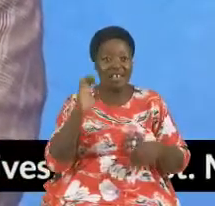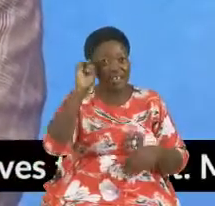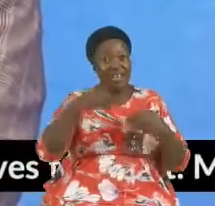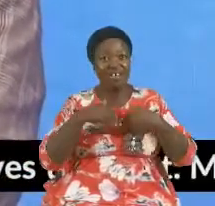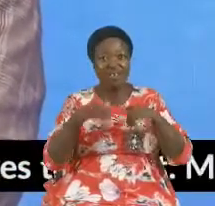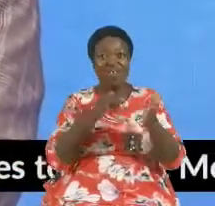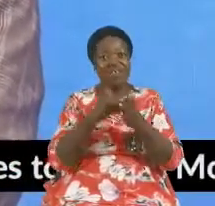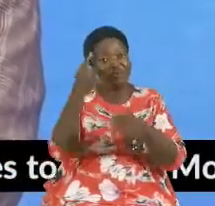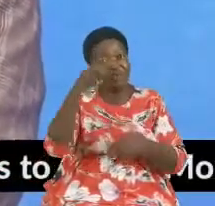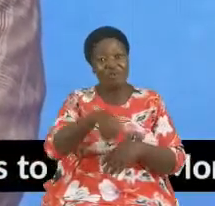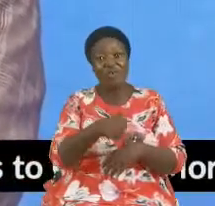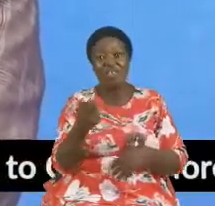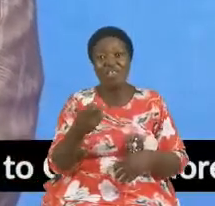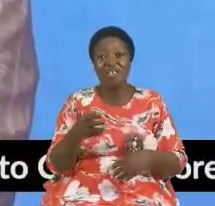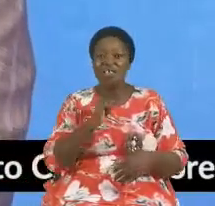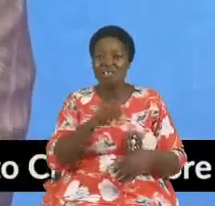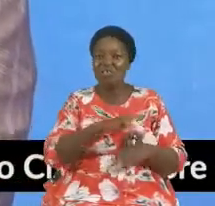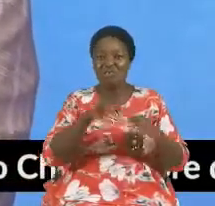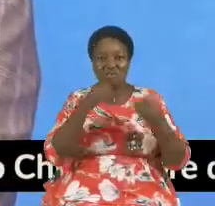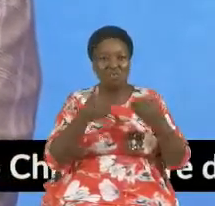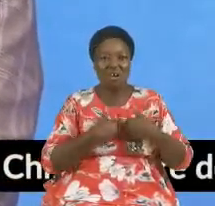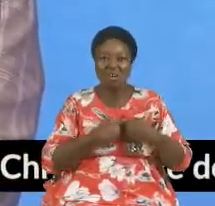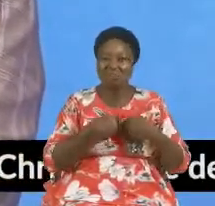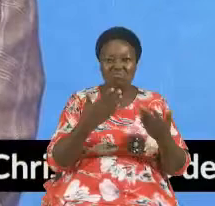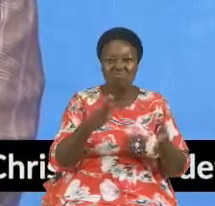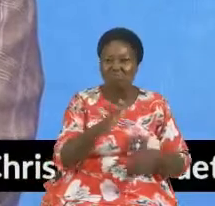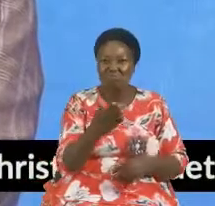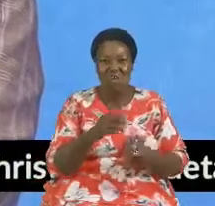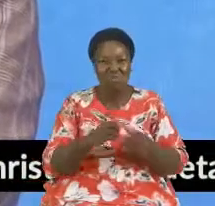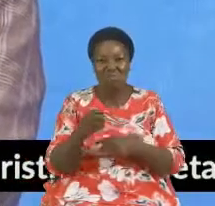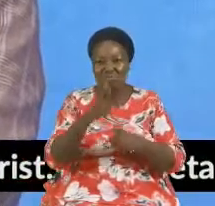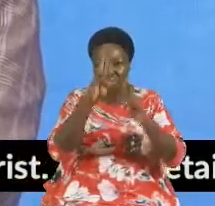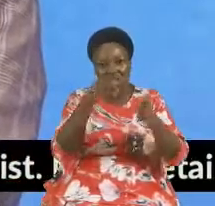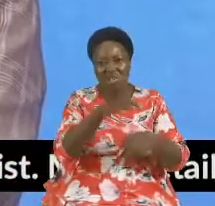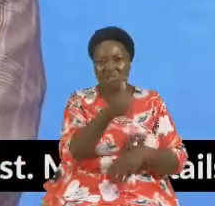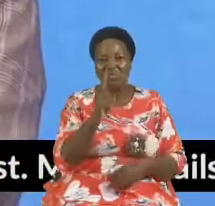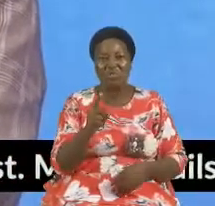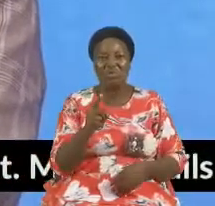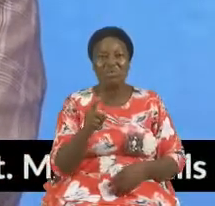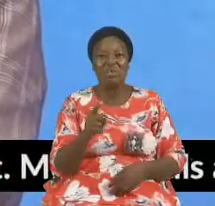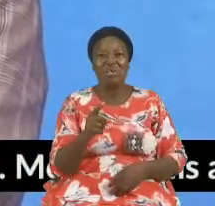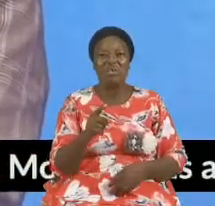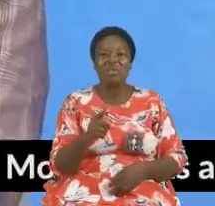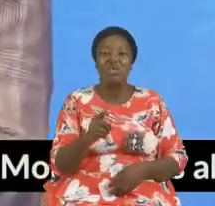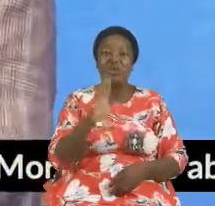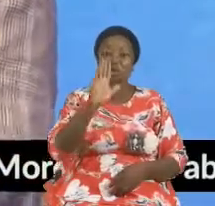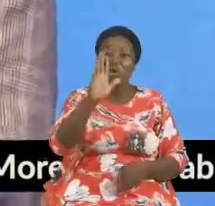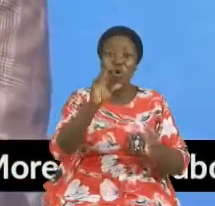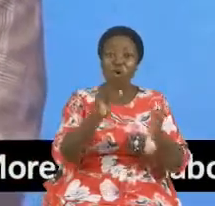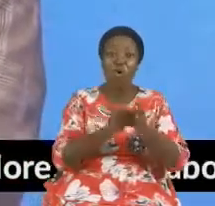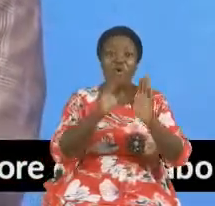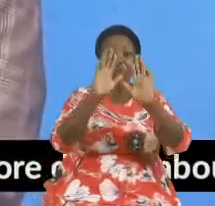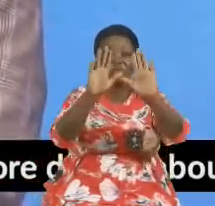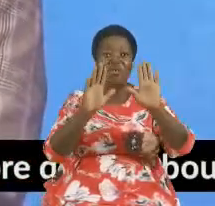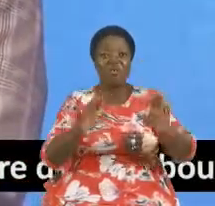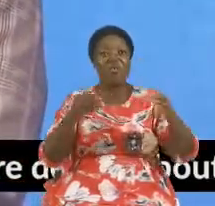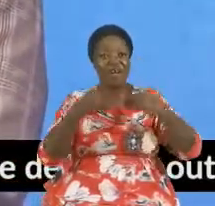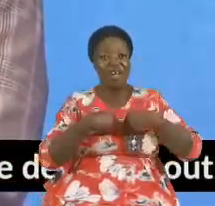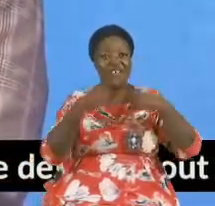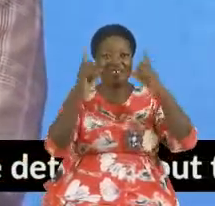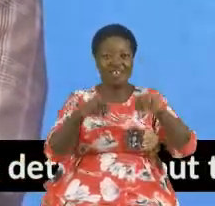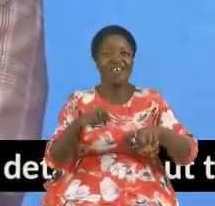problem is. It's not it for others. It's no respecter of persons. There's no partiality with